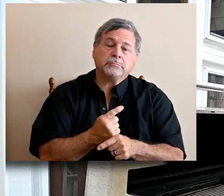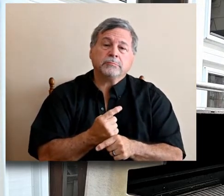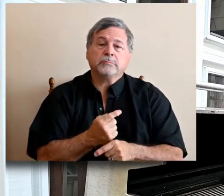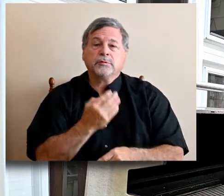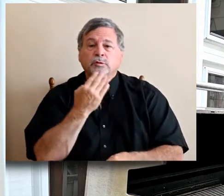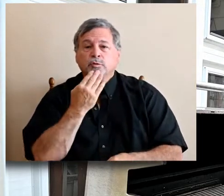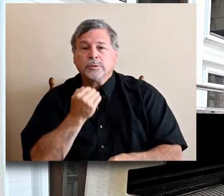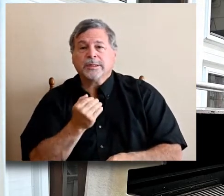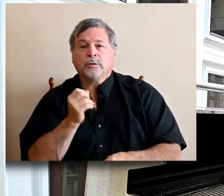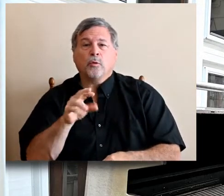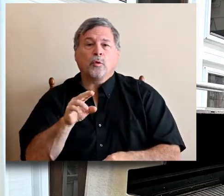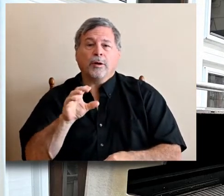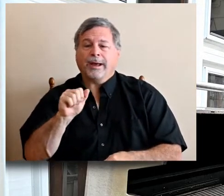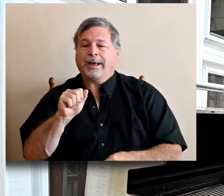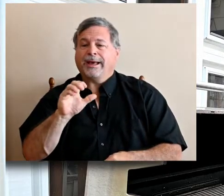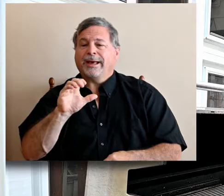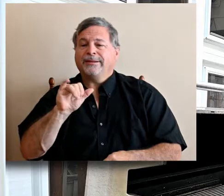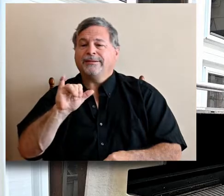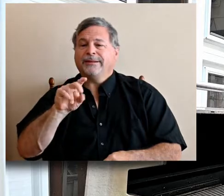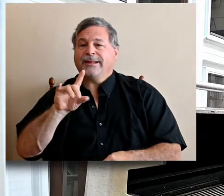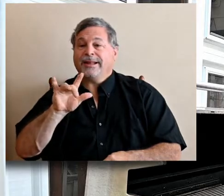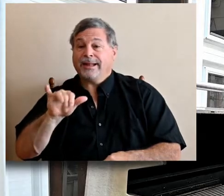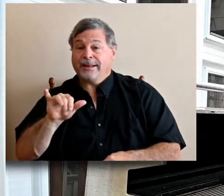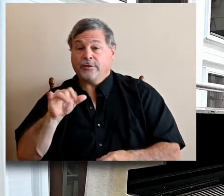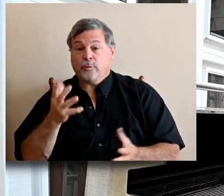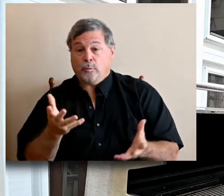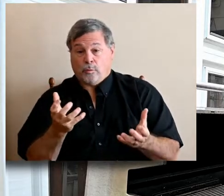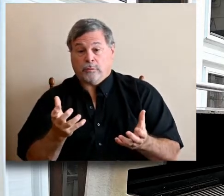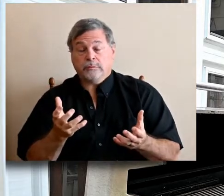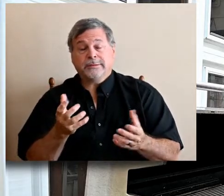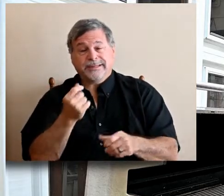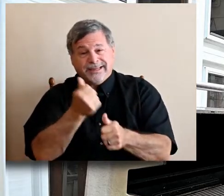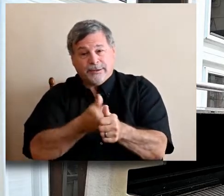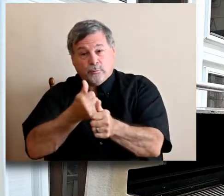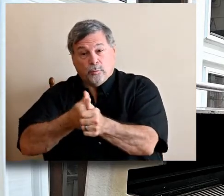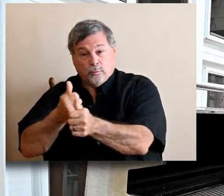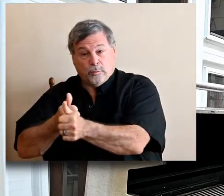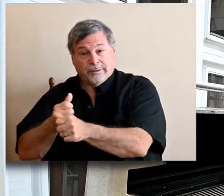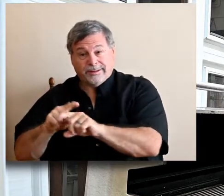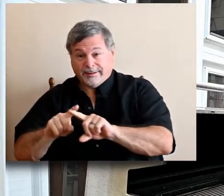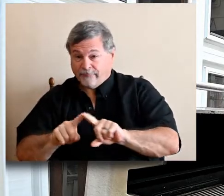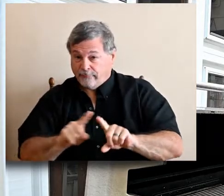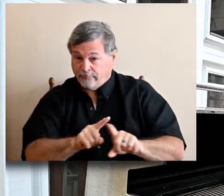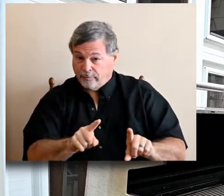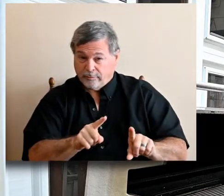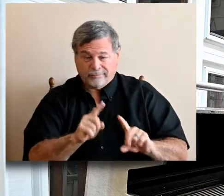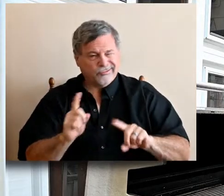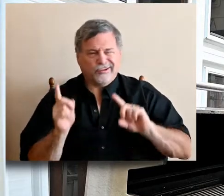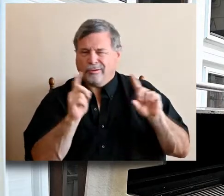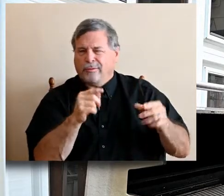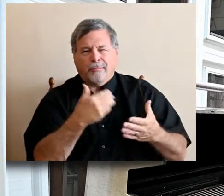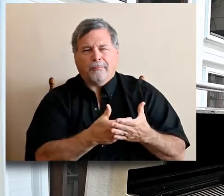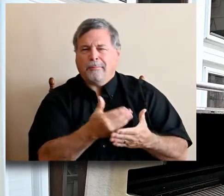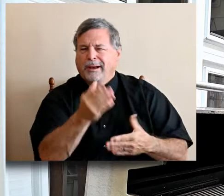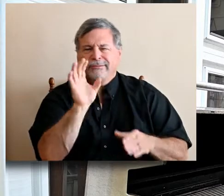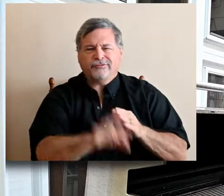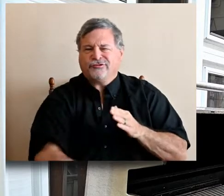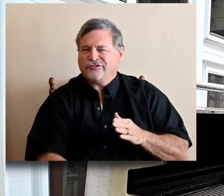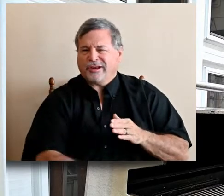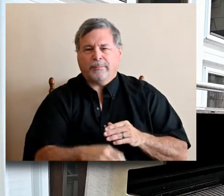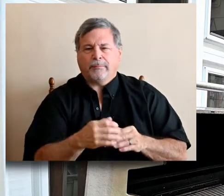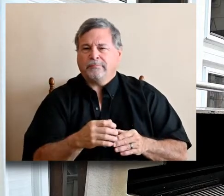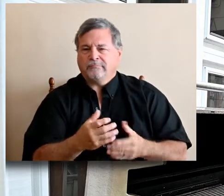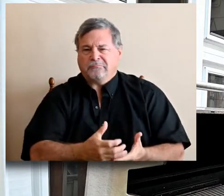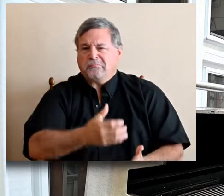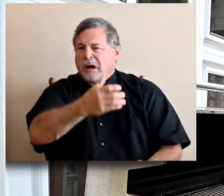amount of sweetness or acidity that you're looking for. Each one is different, so don't just go out and buy a cheap bottle